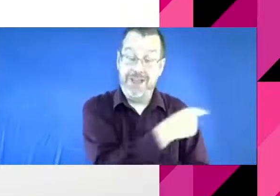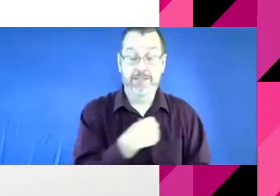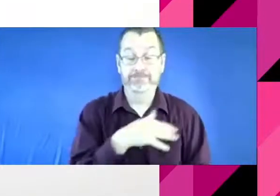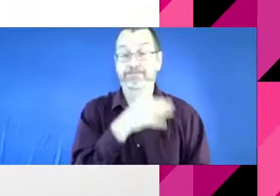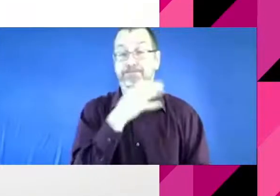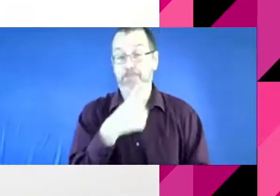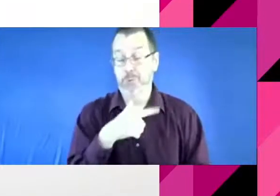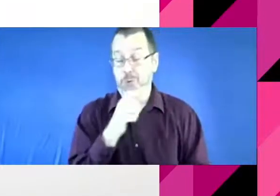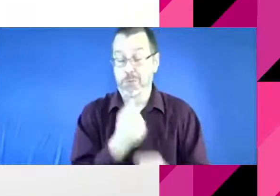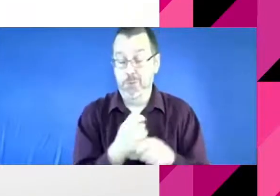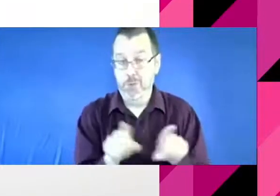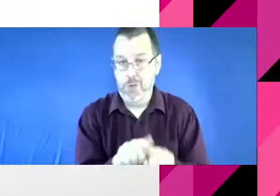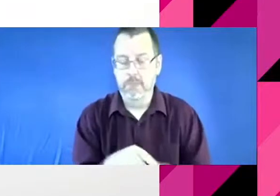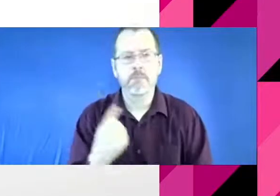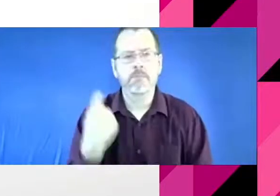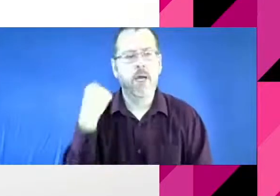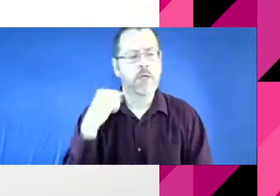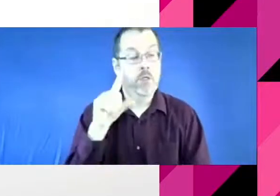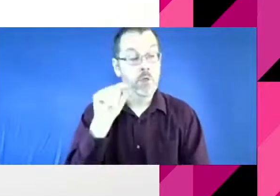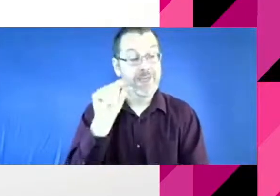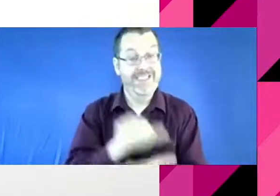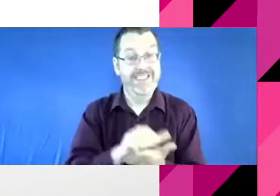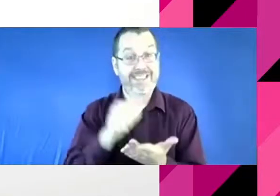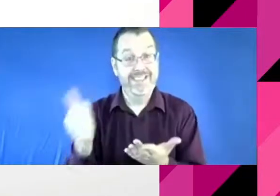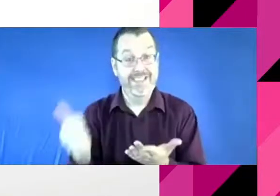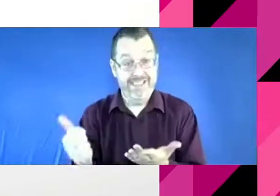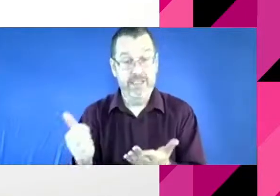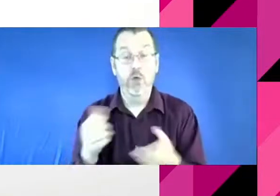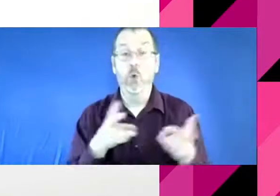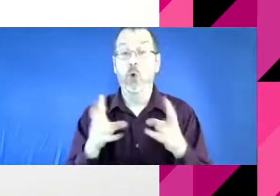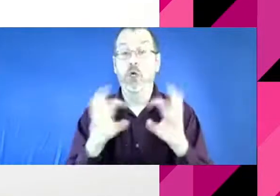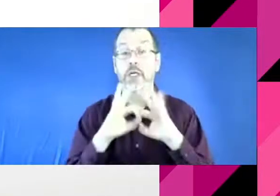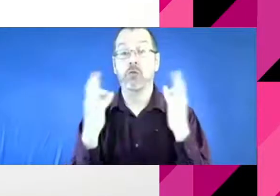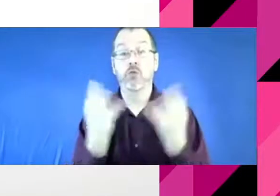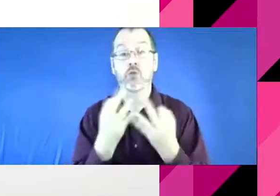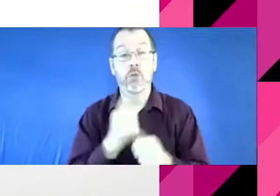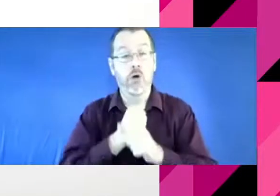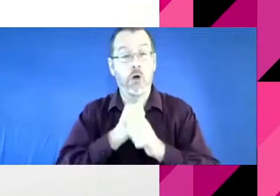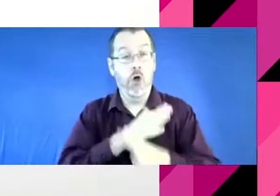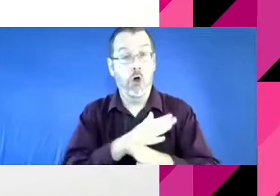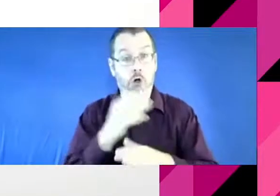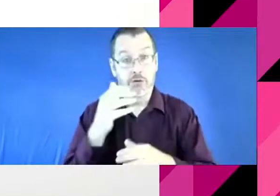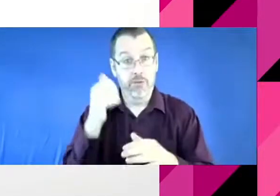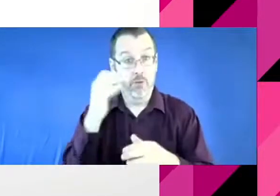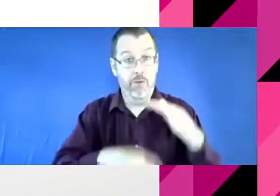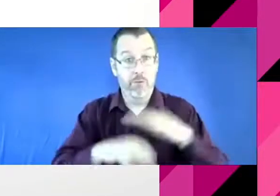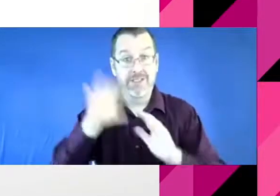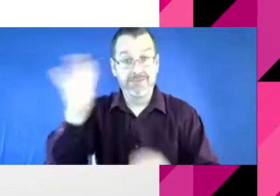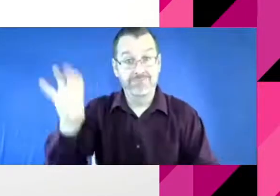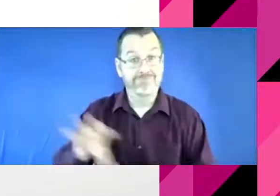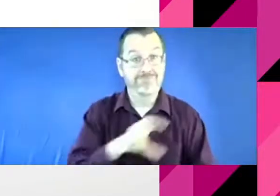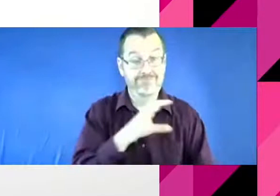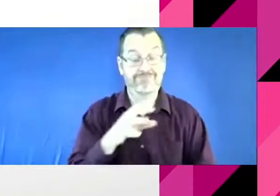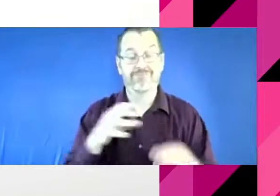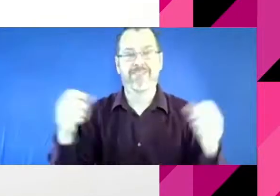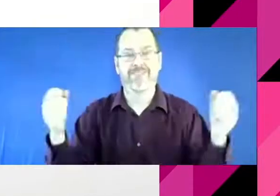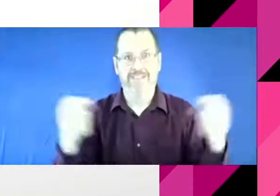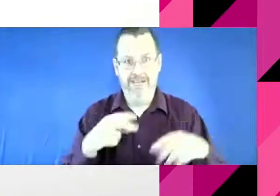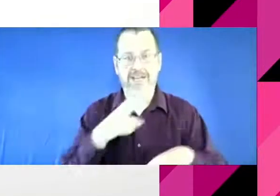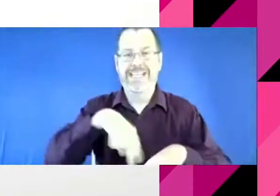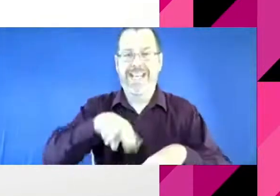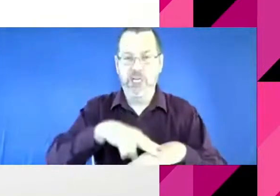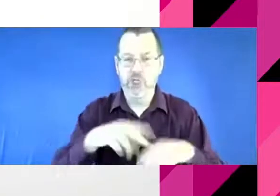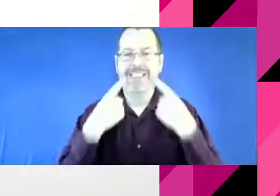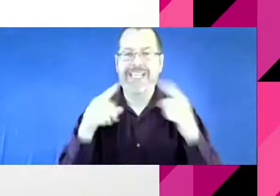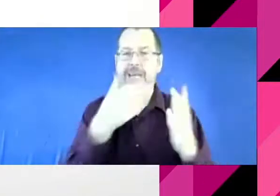in 2016, a working group from all Australian governments finalised the National Statement of Principles relating to persons unfit